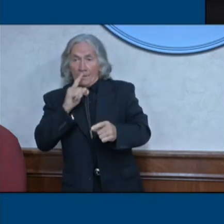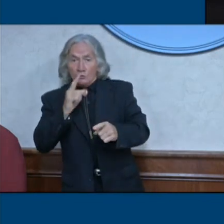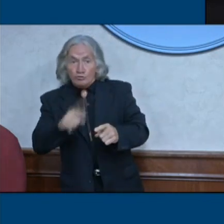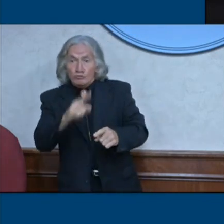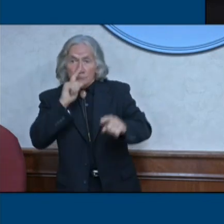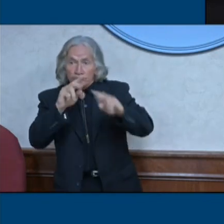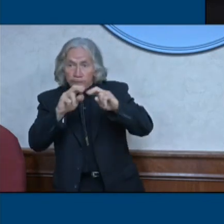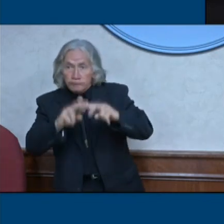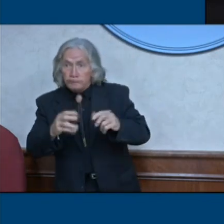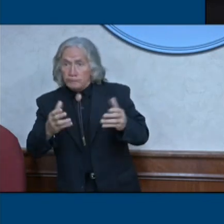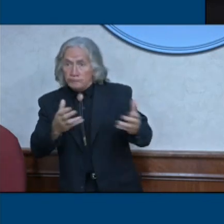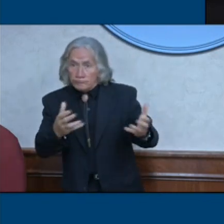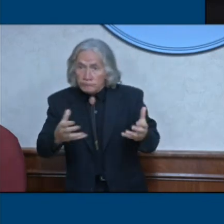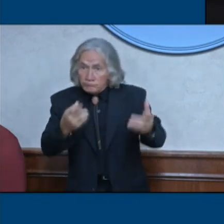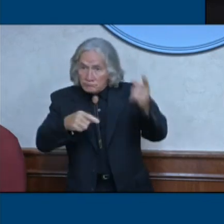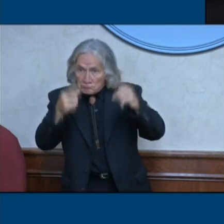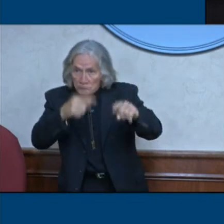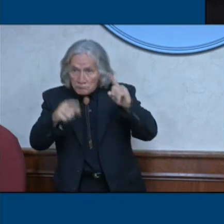that